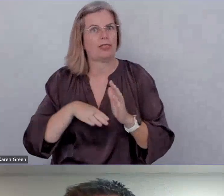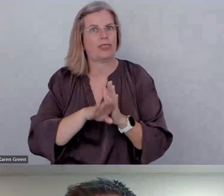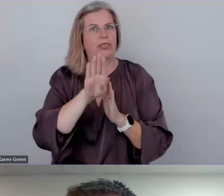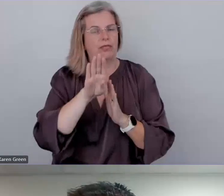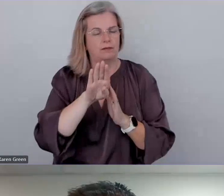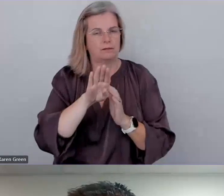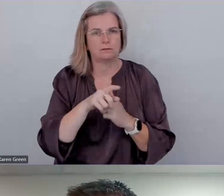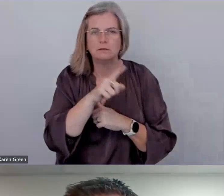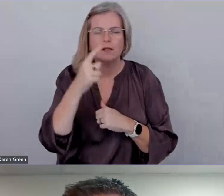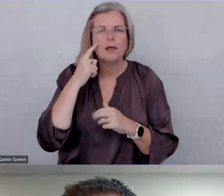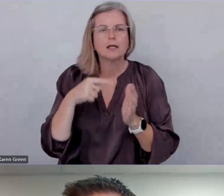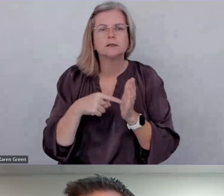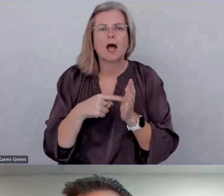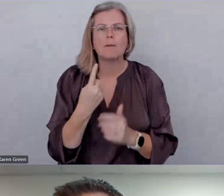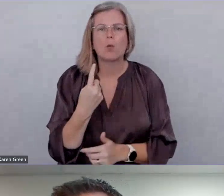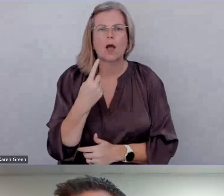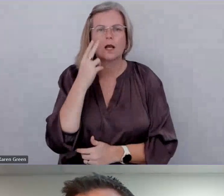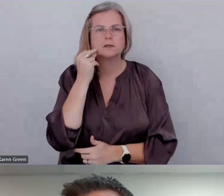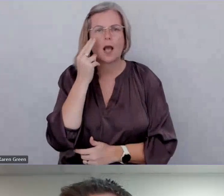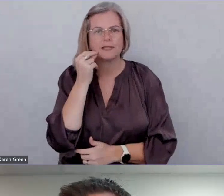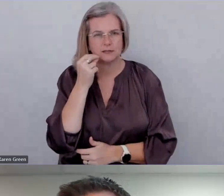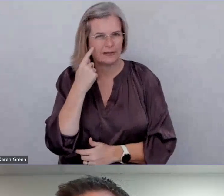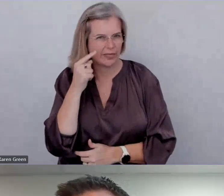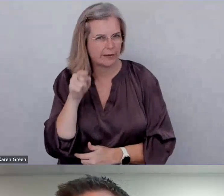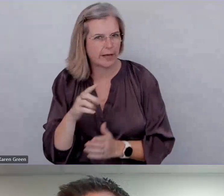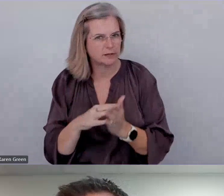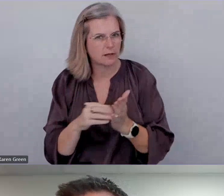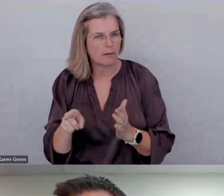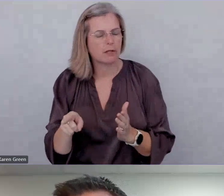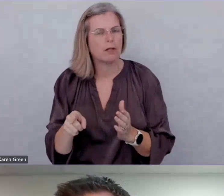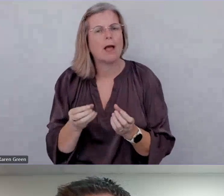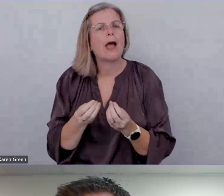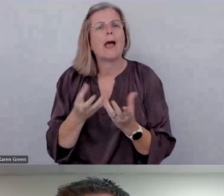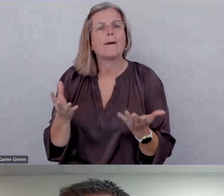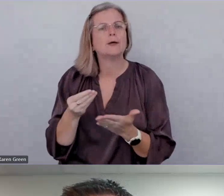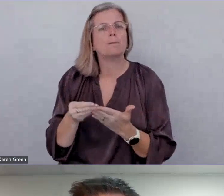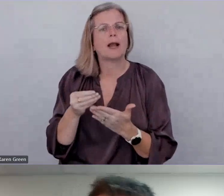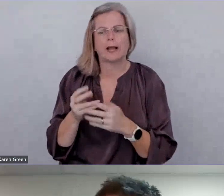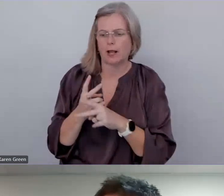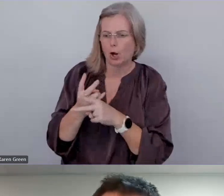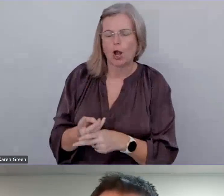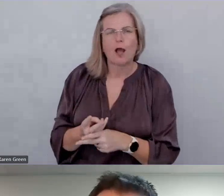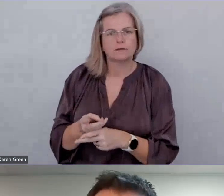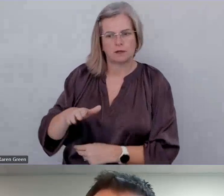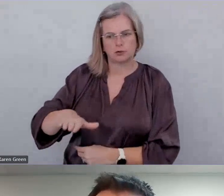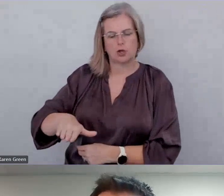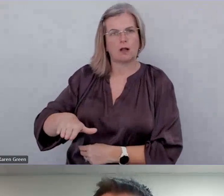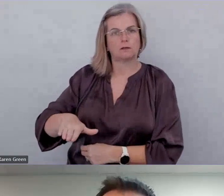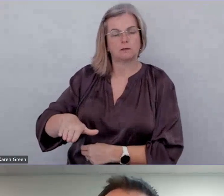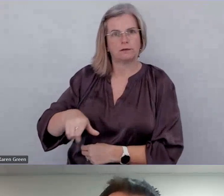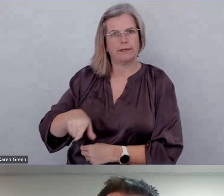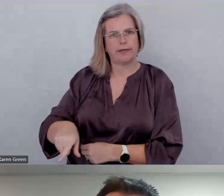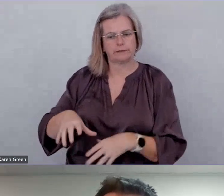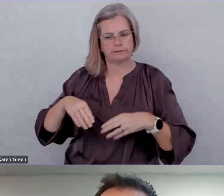type 1 diabetes, for example. How much money does it take to look after a juvenile who develops type 1 diabetes and then has